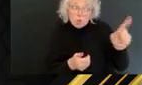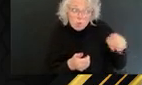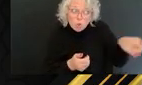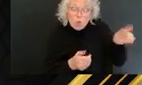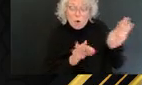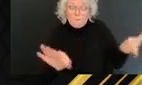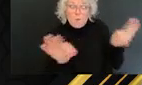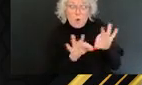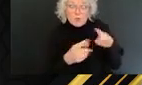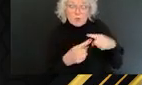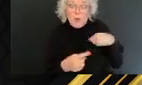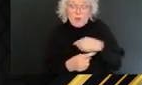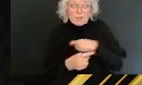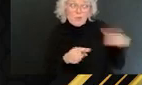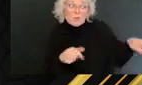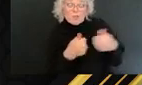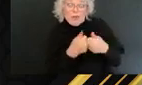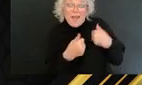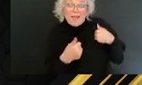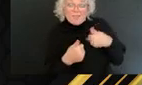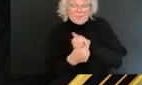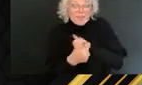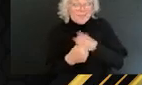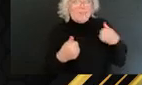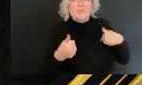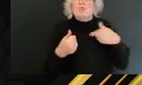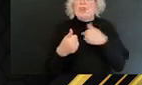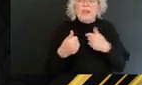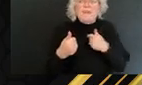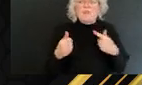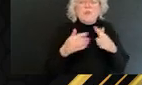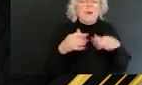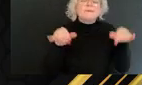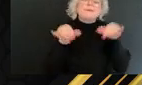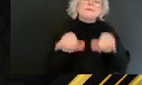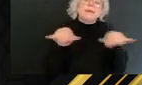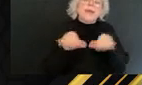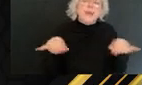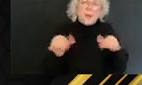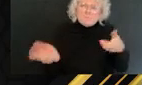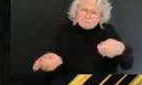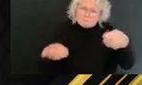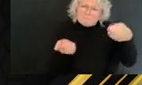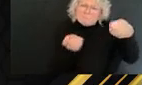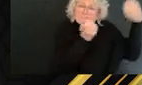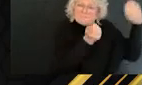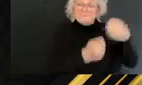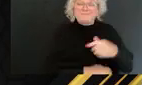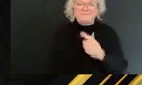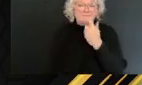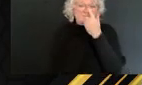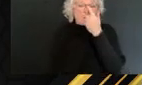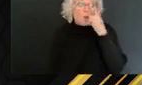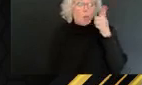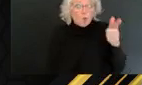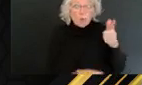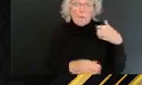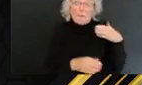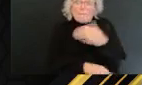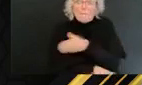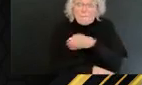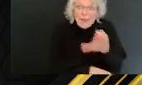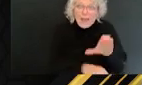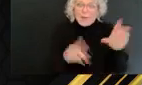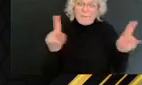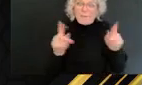important to us. You keep challenging that status quo. You keep prioritizing accessibilities. And you keep